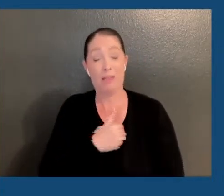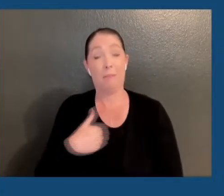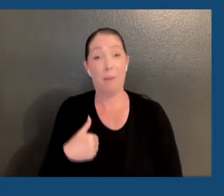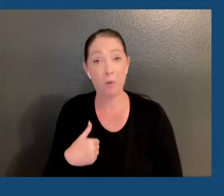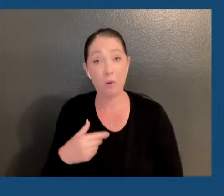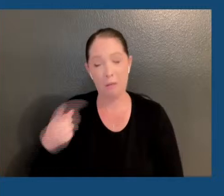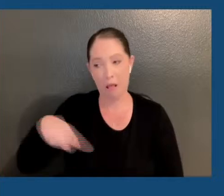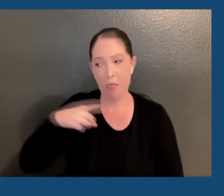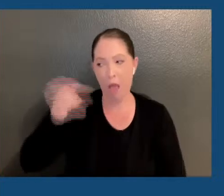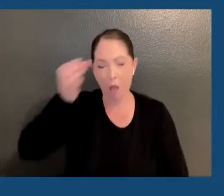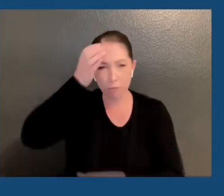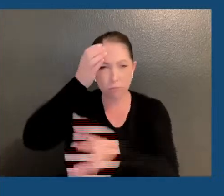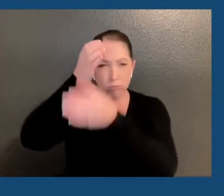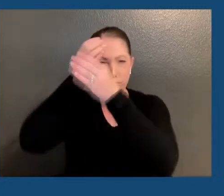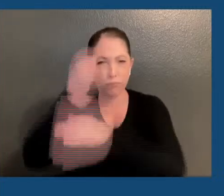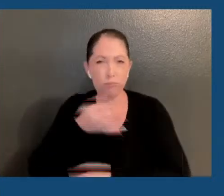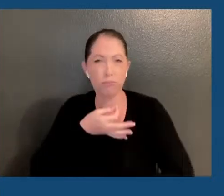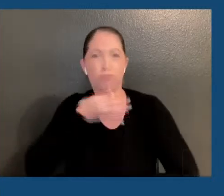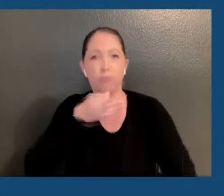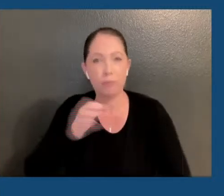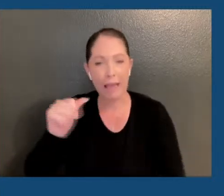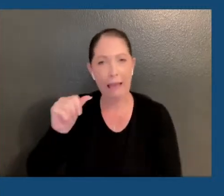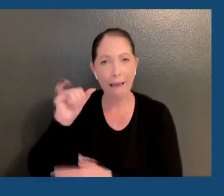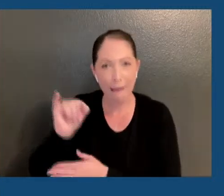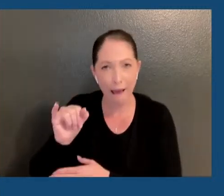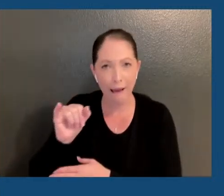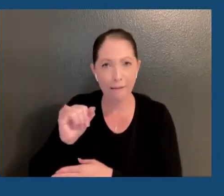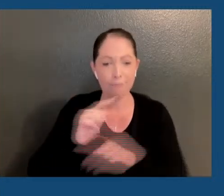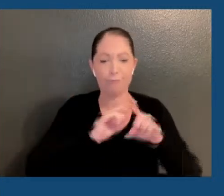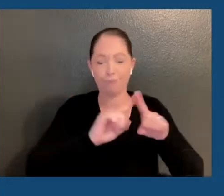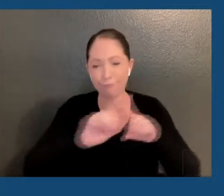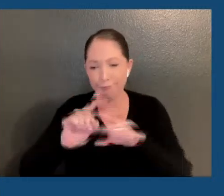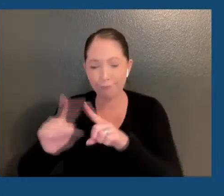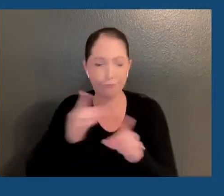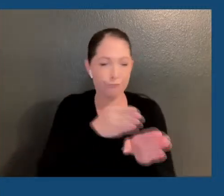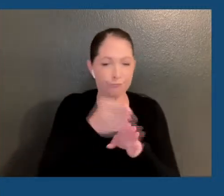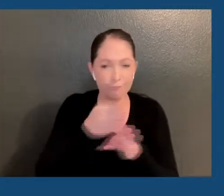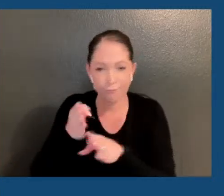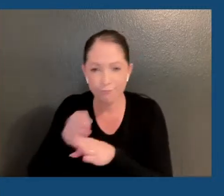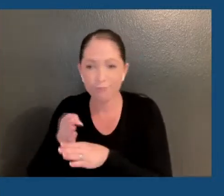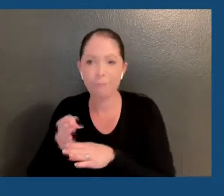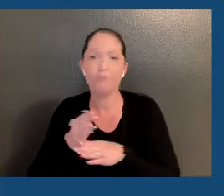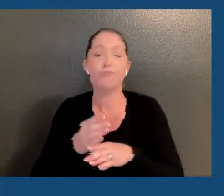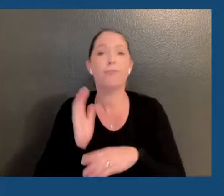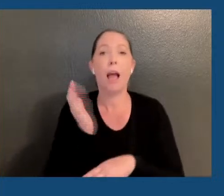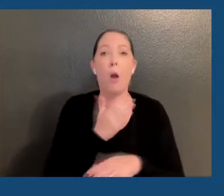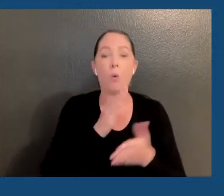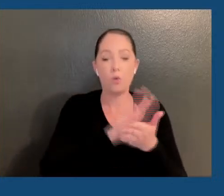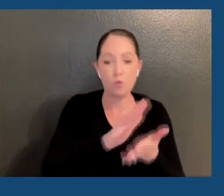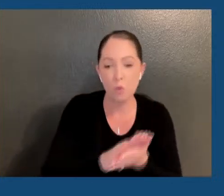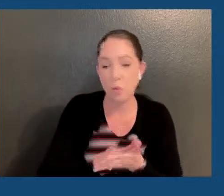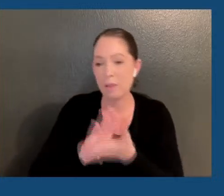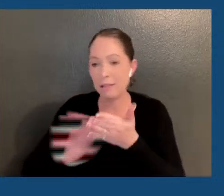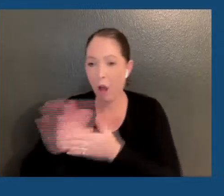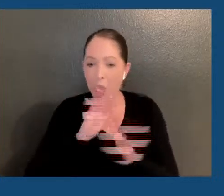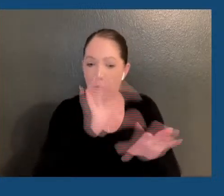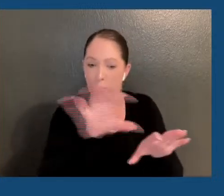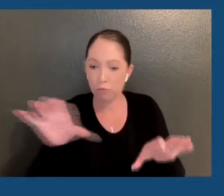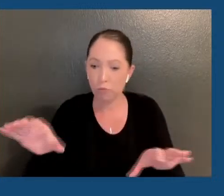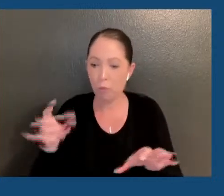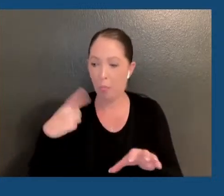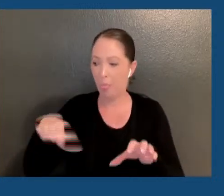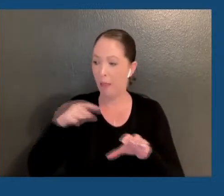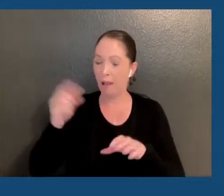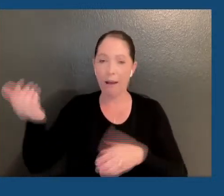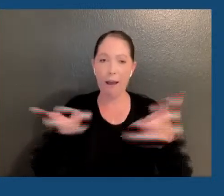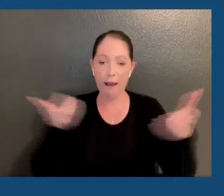expertise across disciplines in each of our schools and colleges. The NVIDIA AI supercomputer we